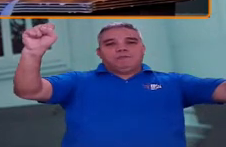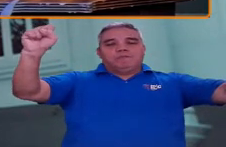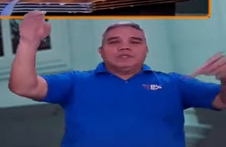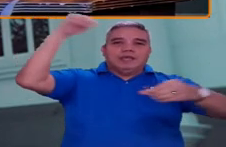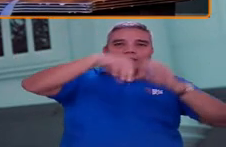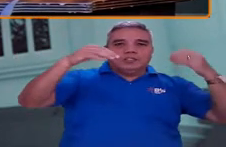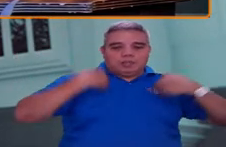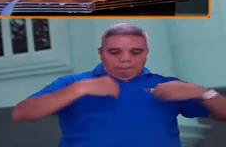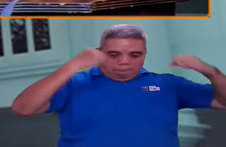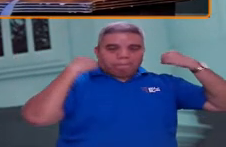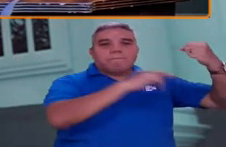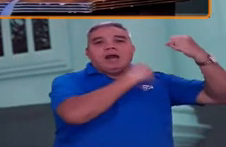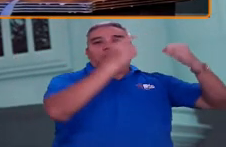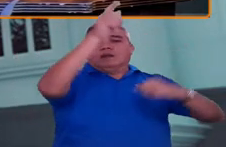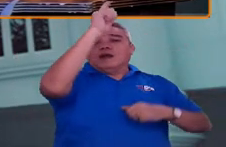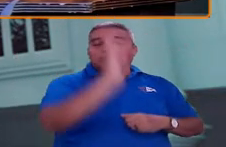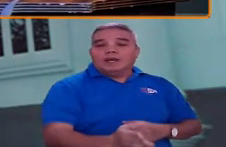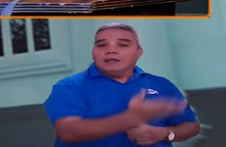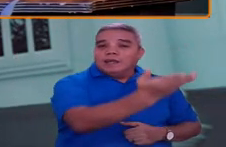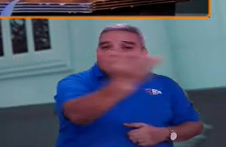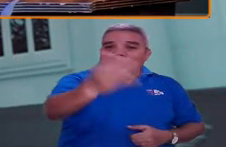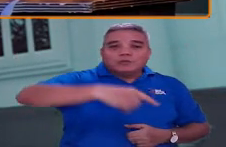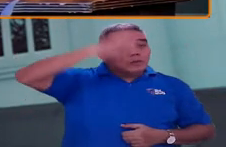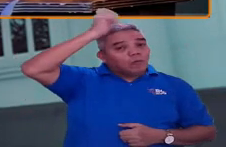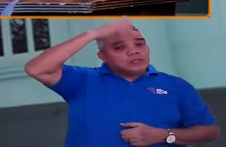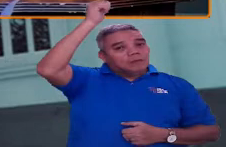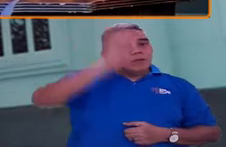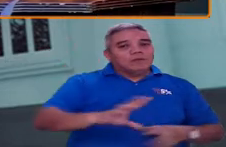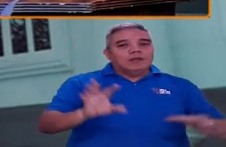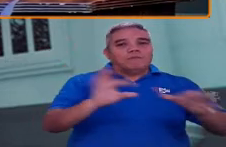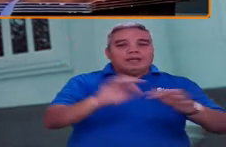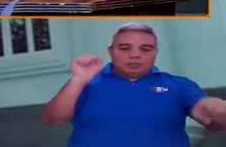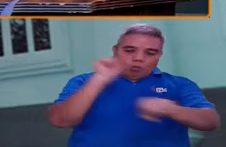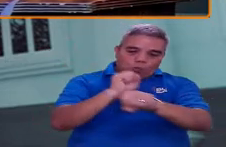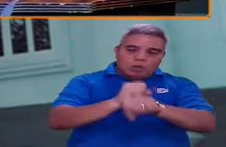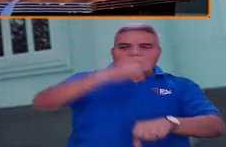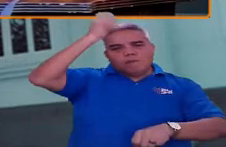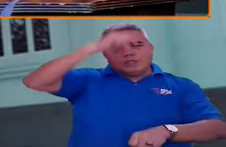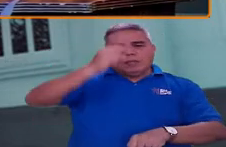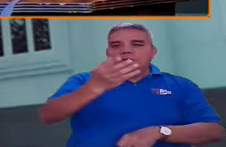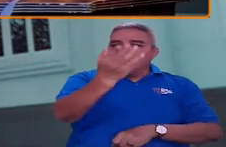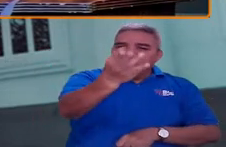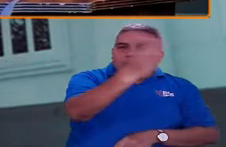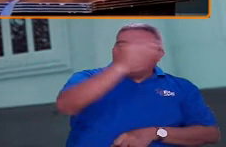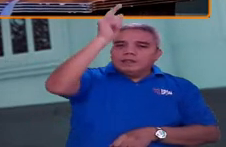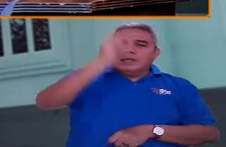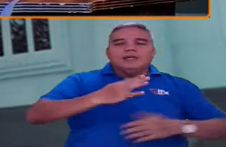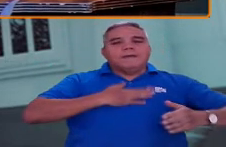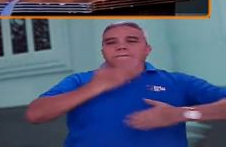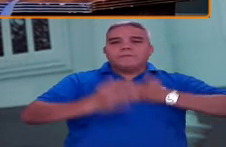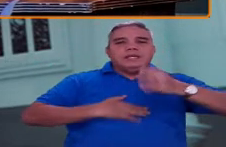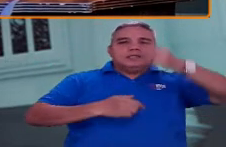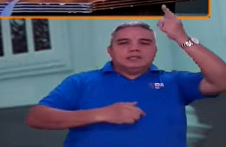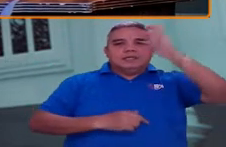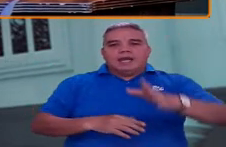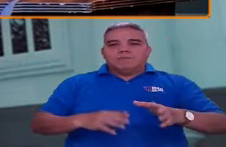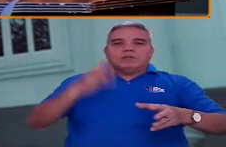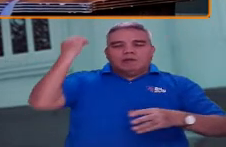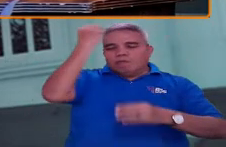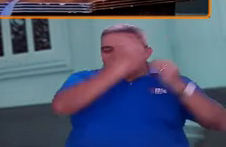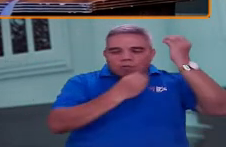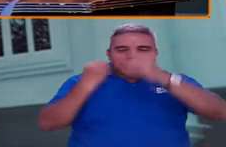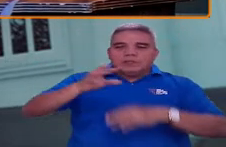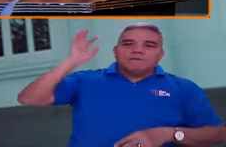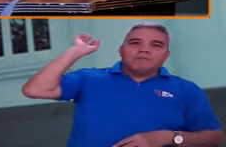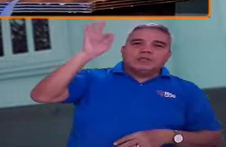saved, it is the power of God. For after that in the wisdom of God, the world by wisdom knew not God. It pleased God by the foolishness